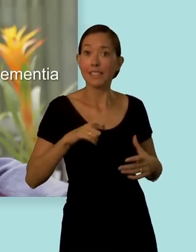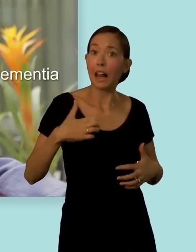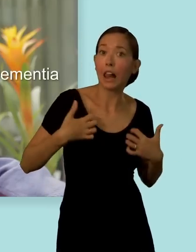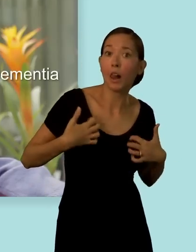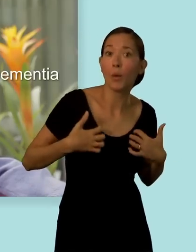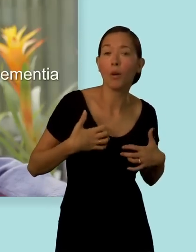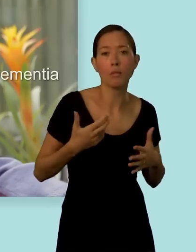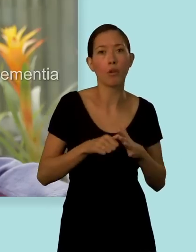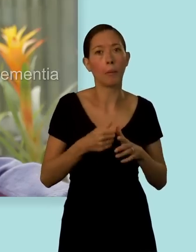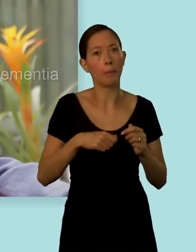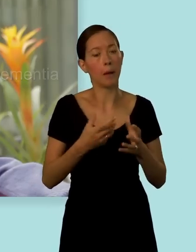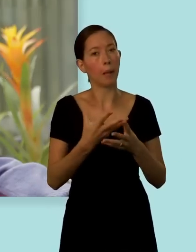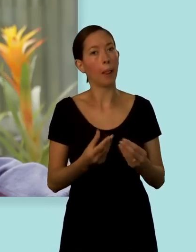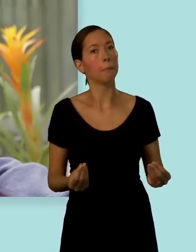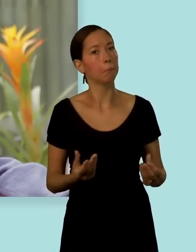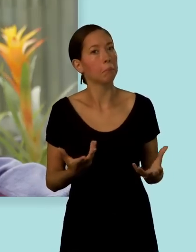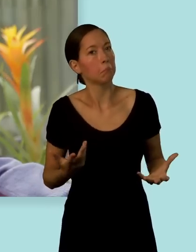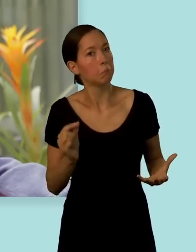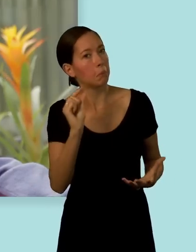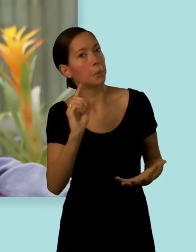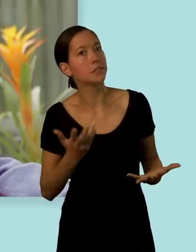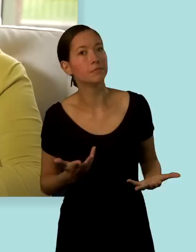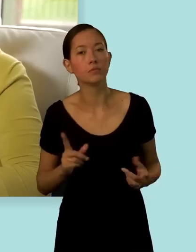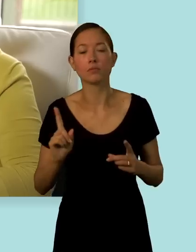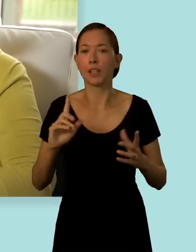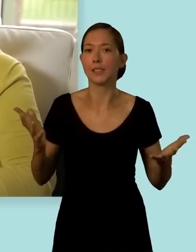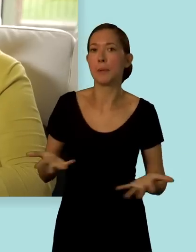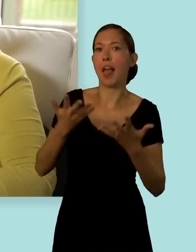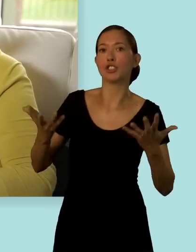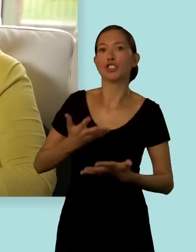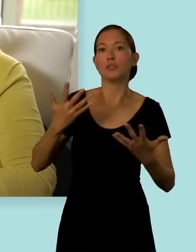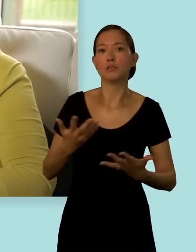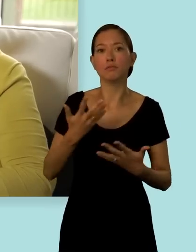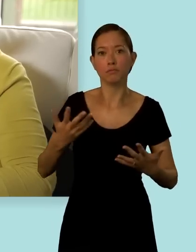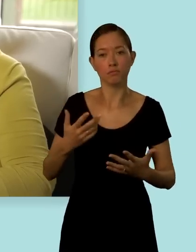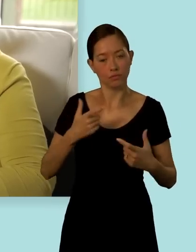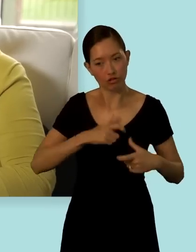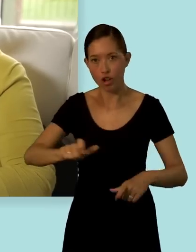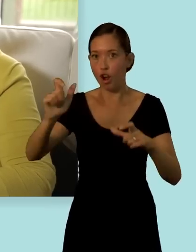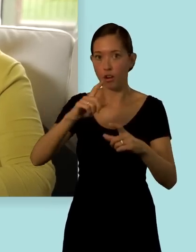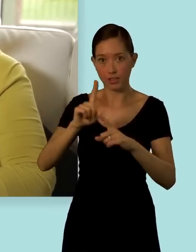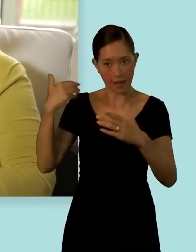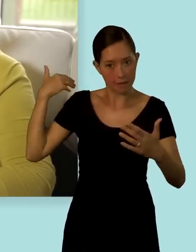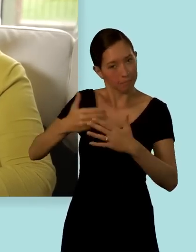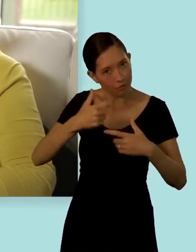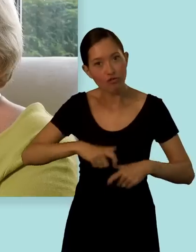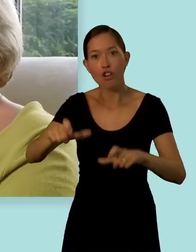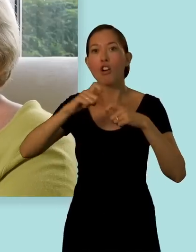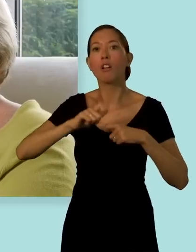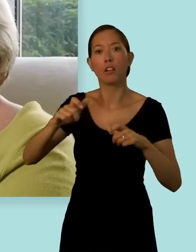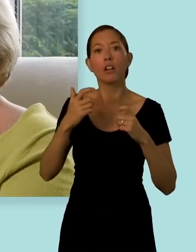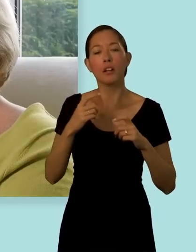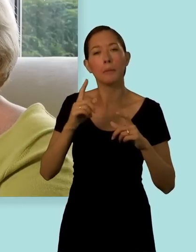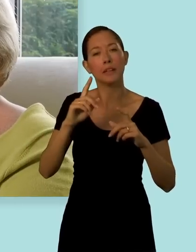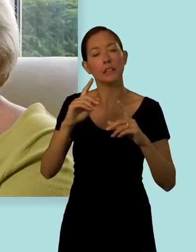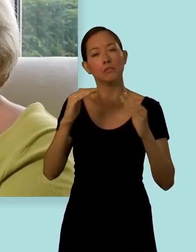then the problem becomes diminished a bit. It's about stimulation, it's about people doing what they've always done,